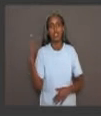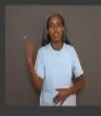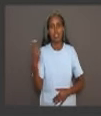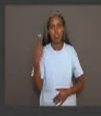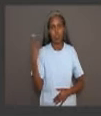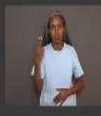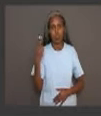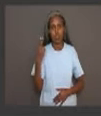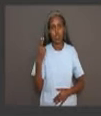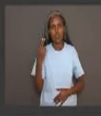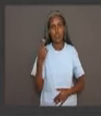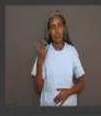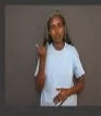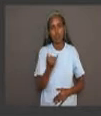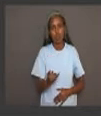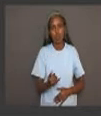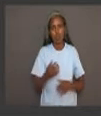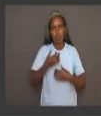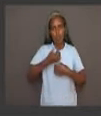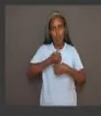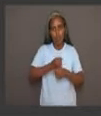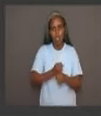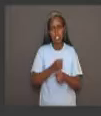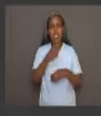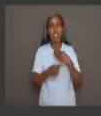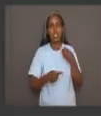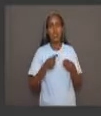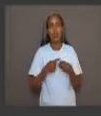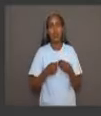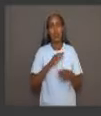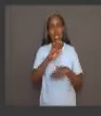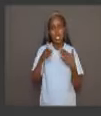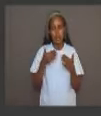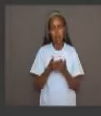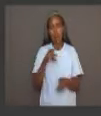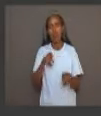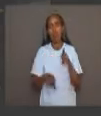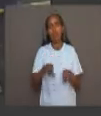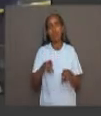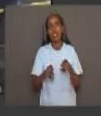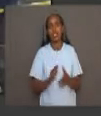used to draw conclusions about the whole population.